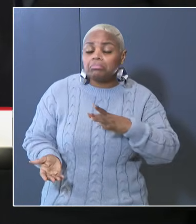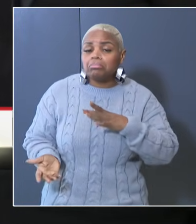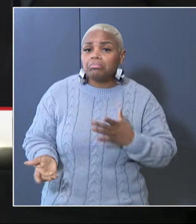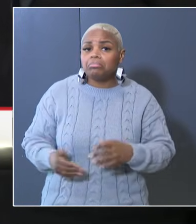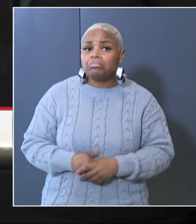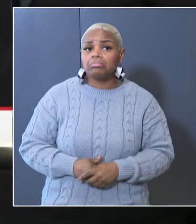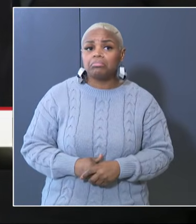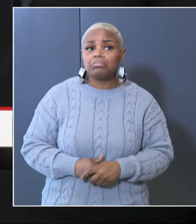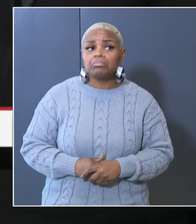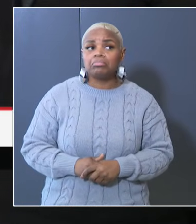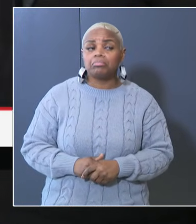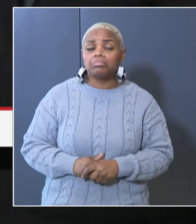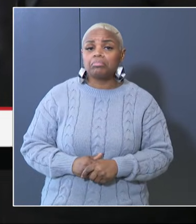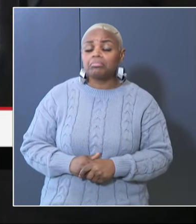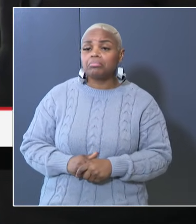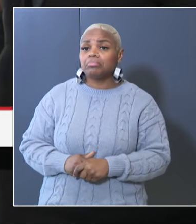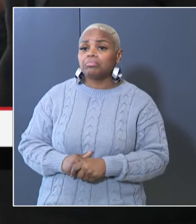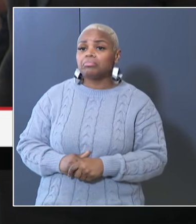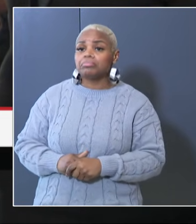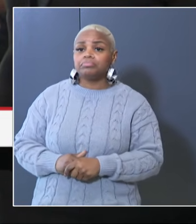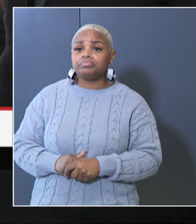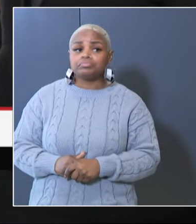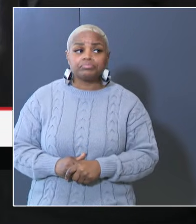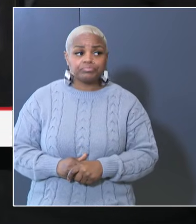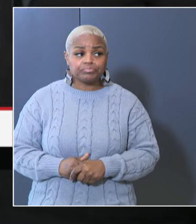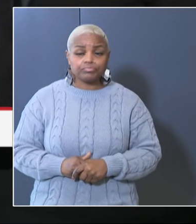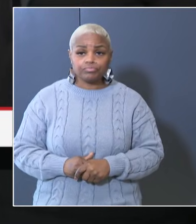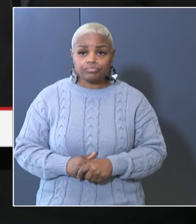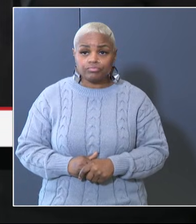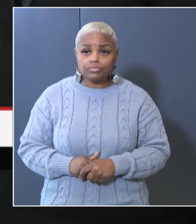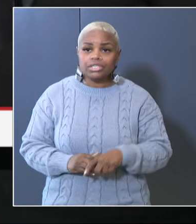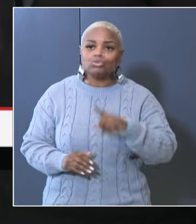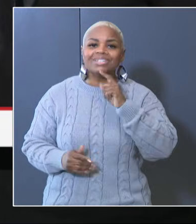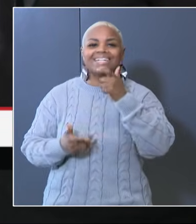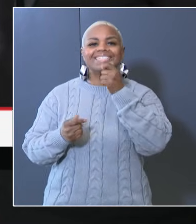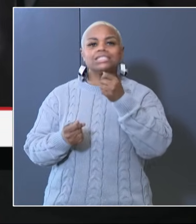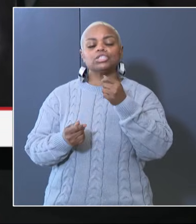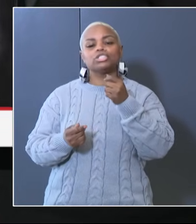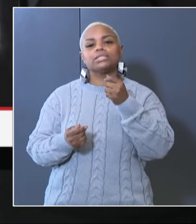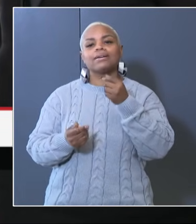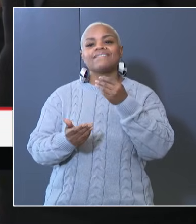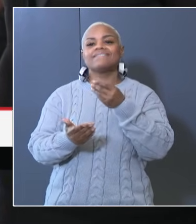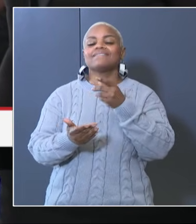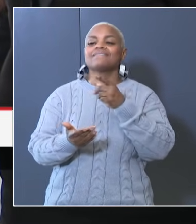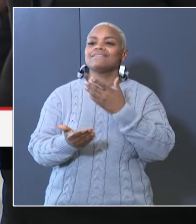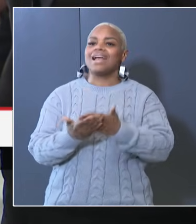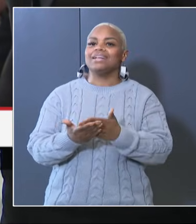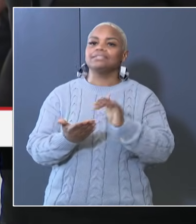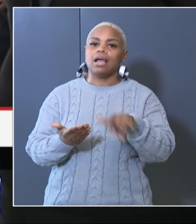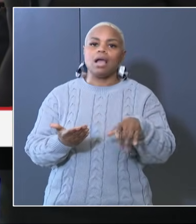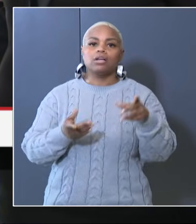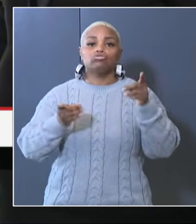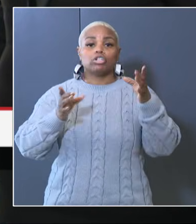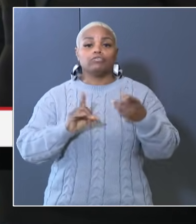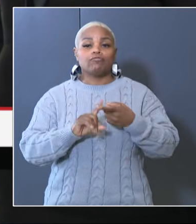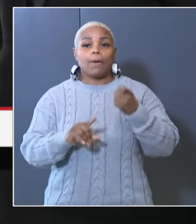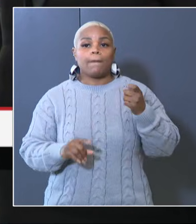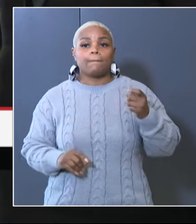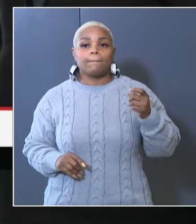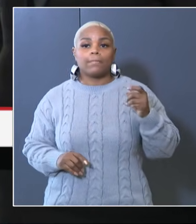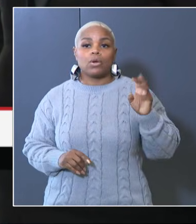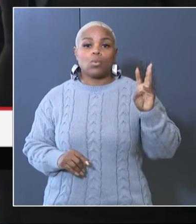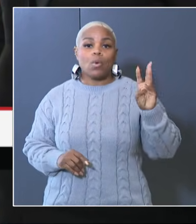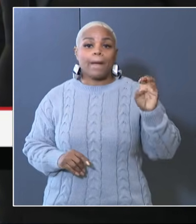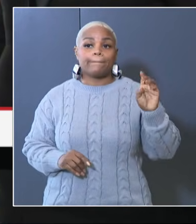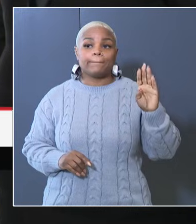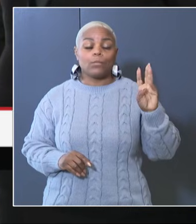remarkable. I thought an interesting factoid that the general manager for Metro provided, that through yesterday, I think he said they had